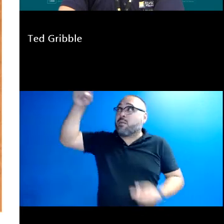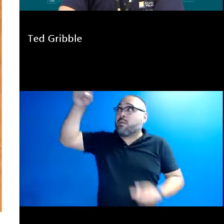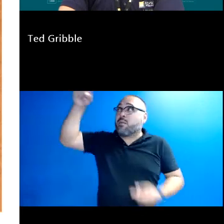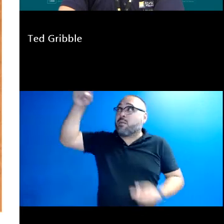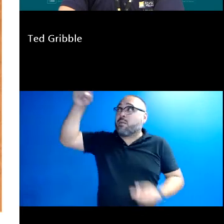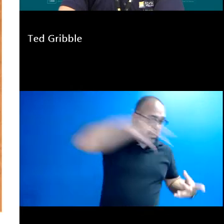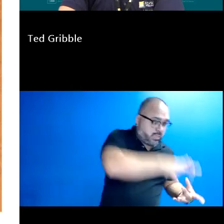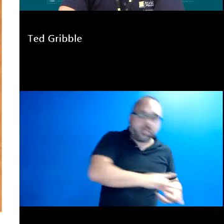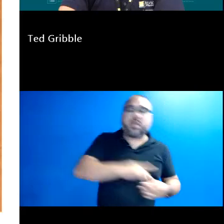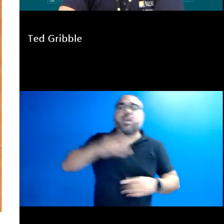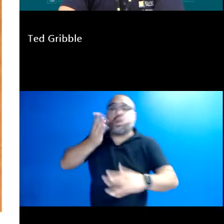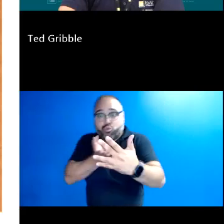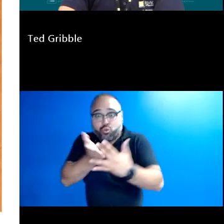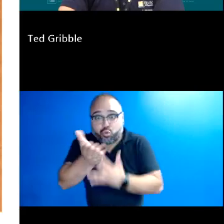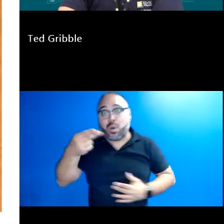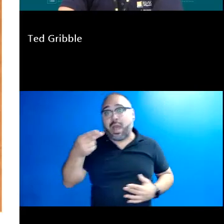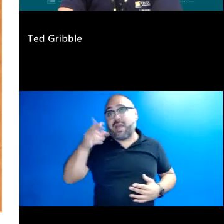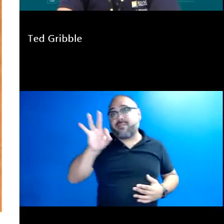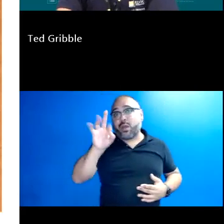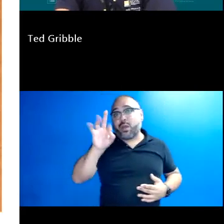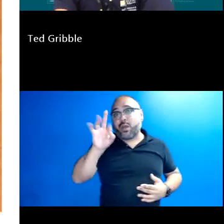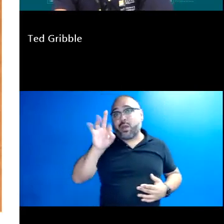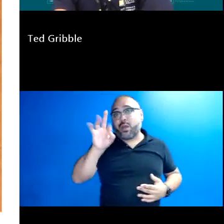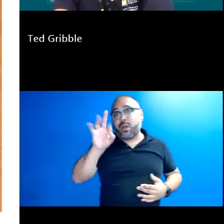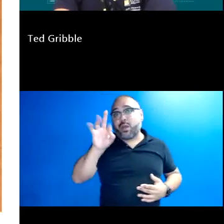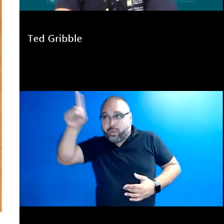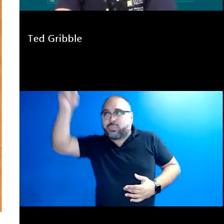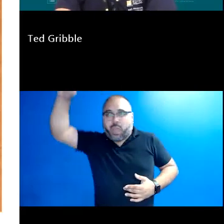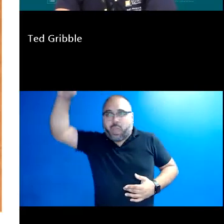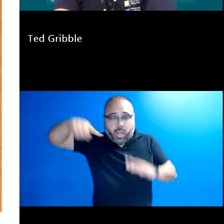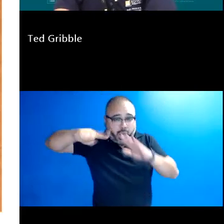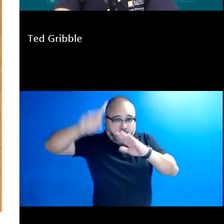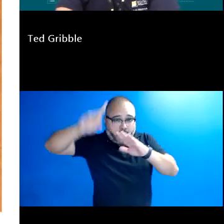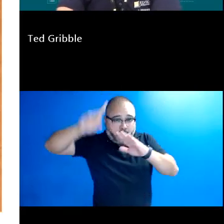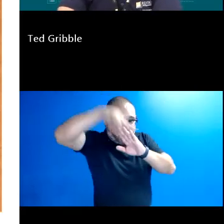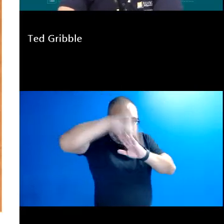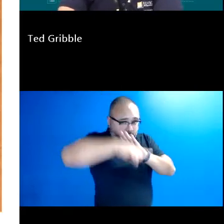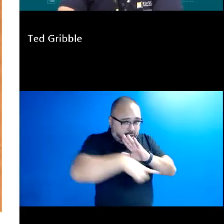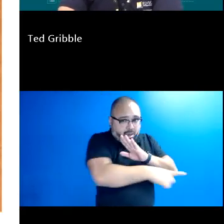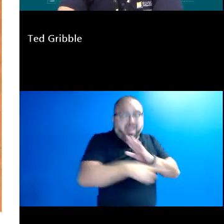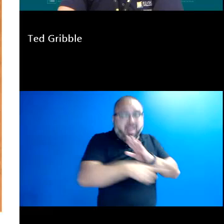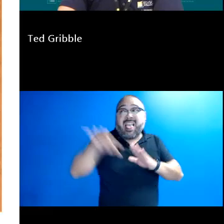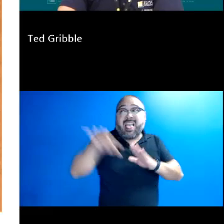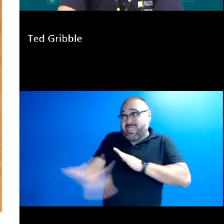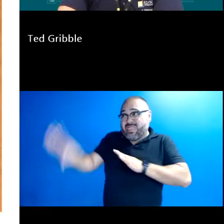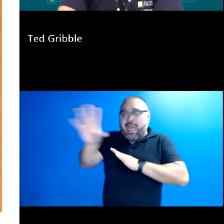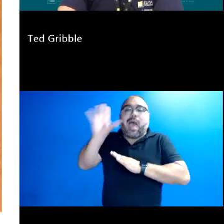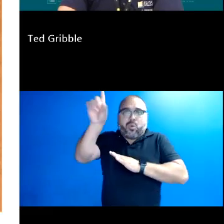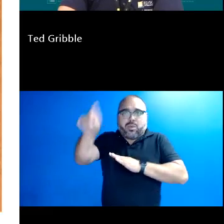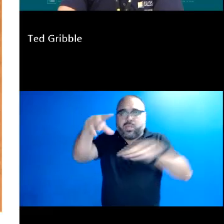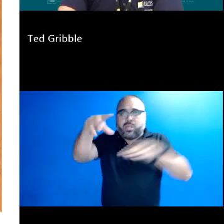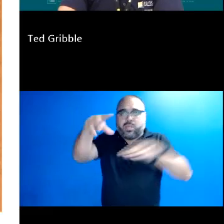fire risk area, which is designated by that orange. So we will have to turn that off if we have high winds,